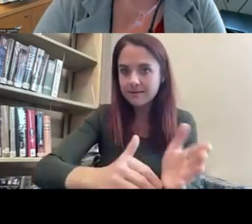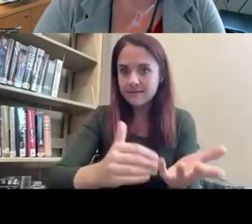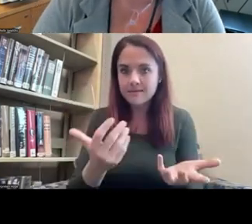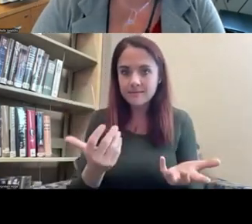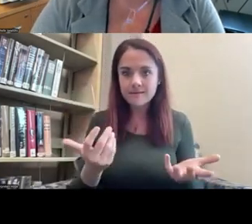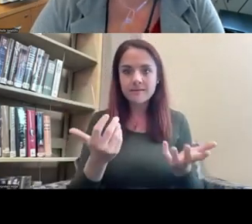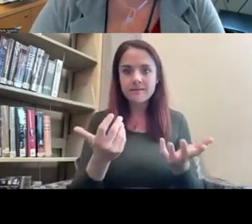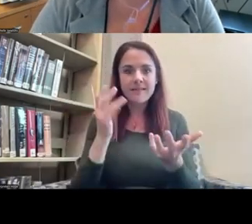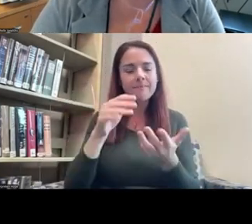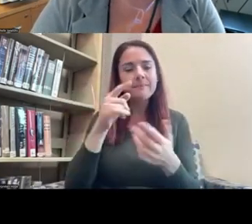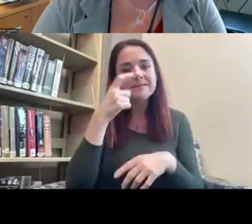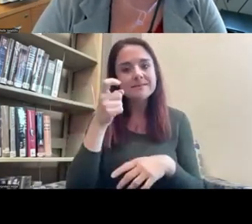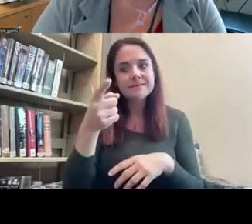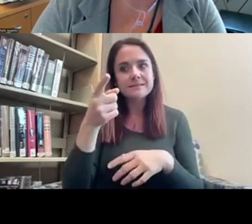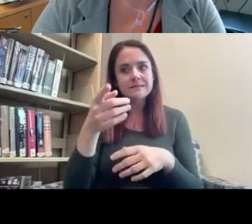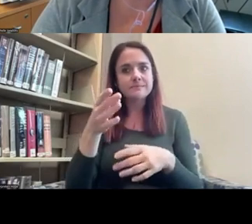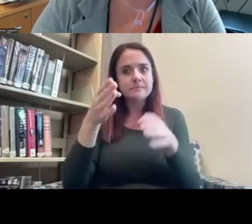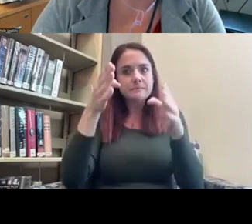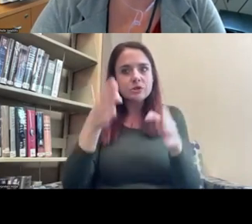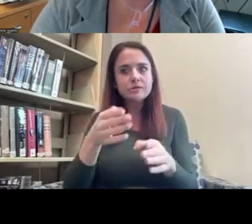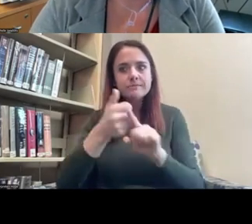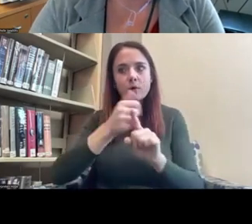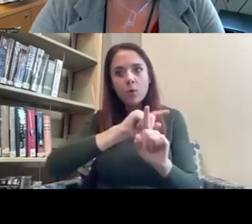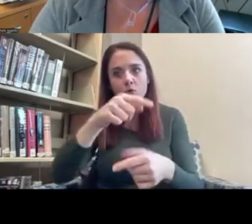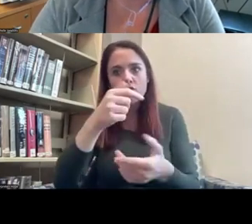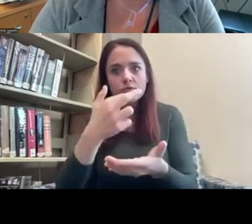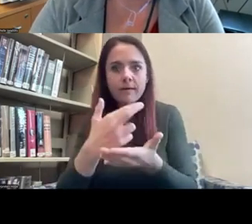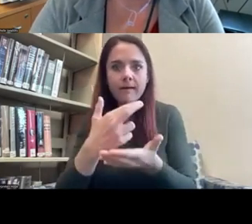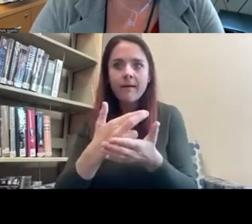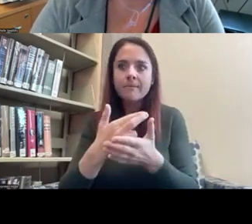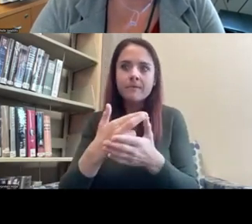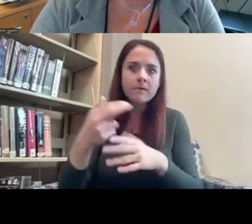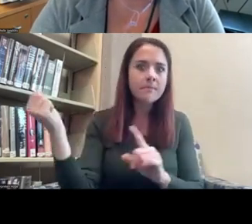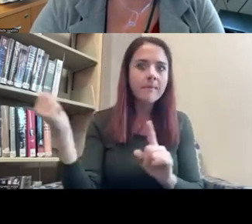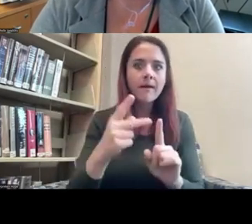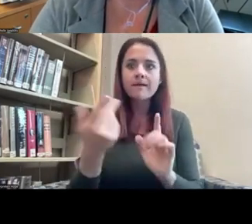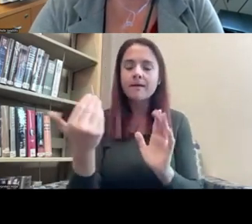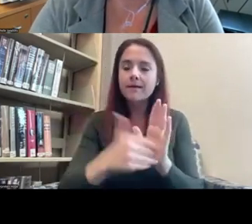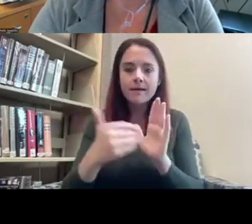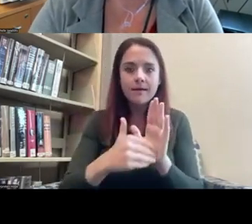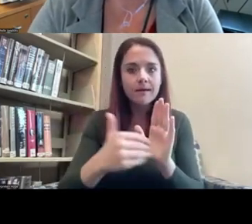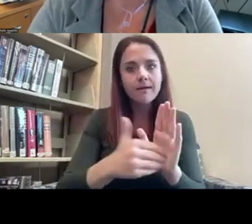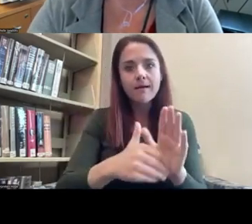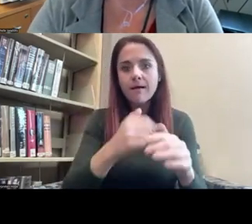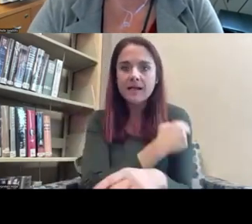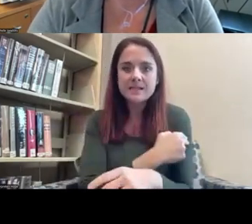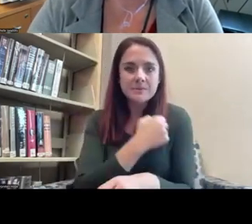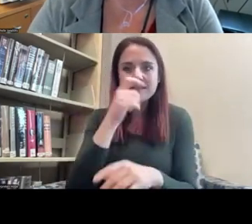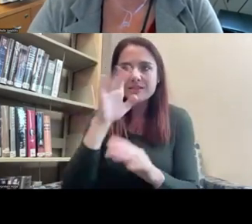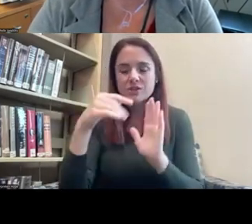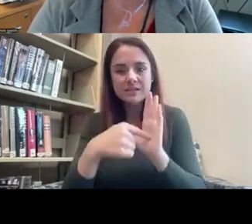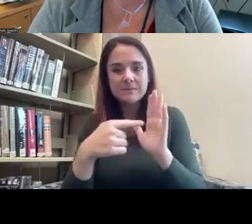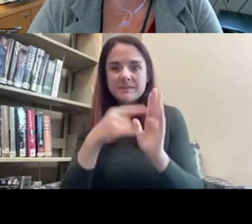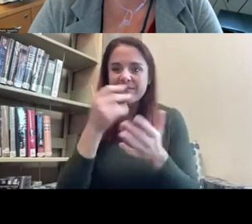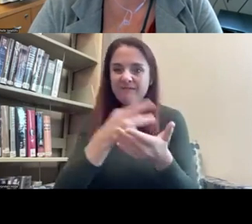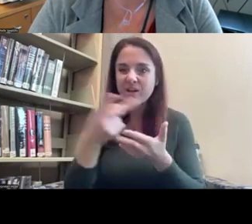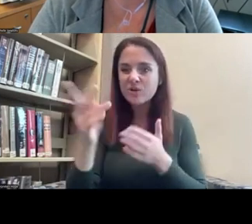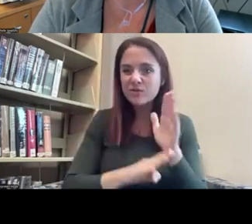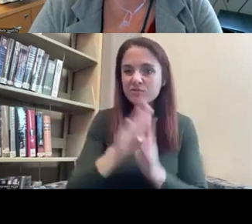that failure to thrive, who went to rehab and they kept coming back because of their symptoms that they were